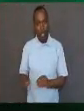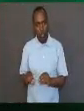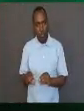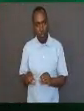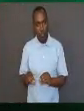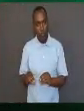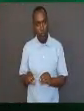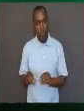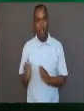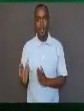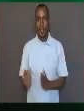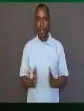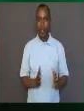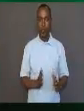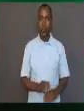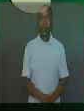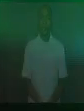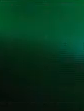Students, let's get ready.